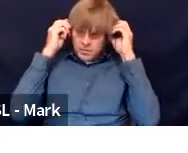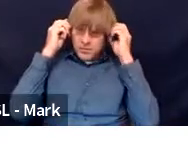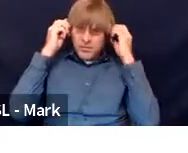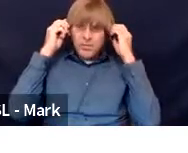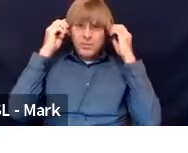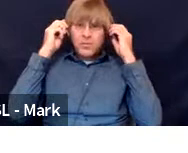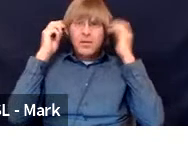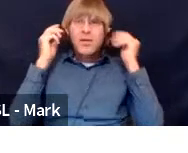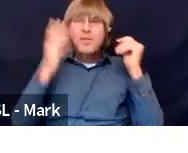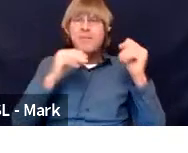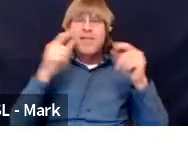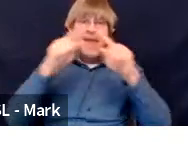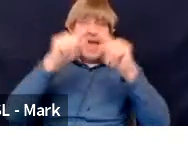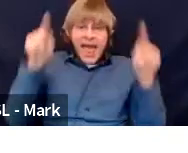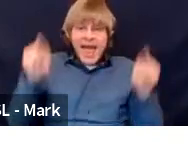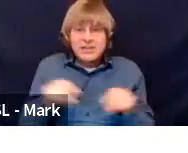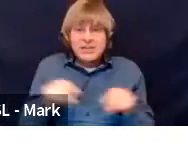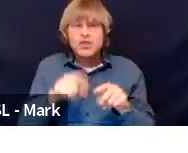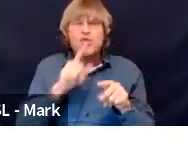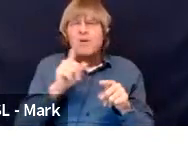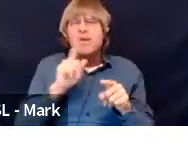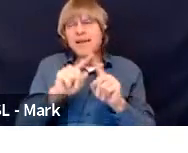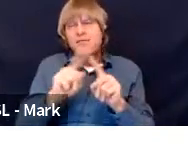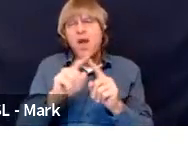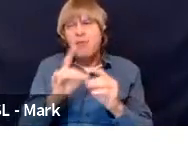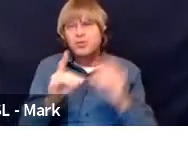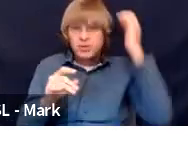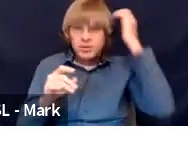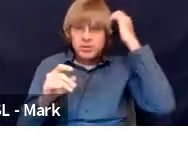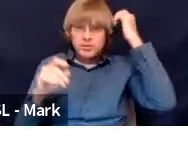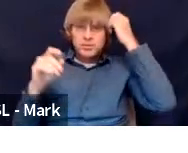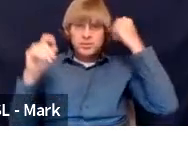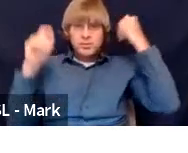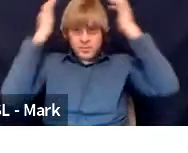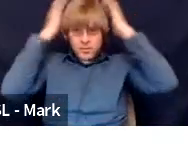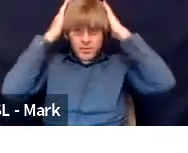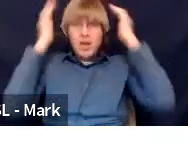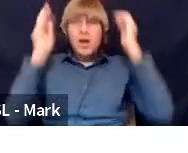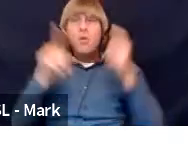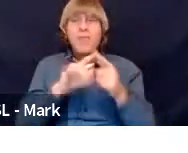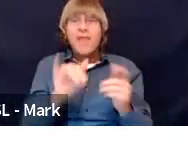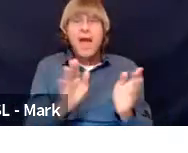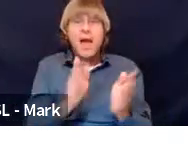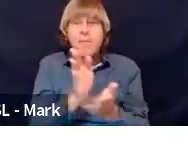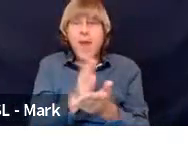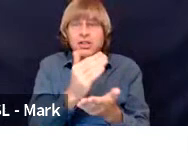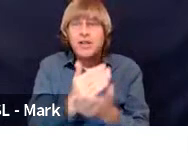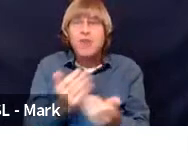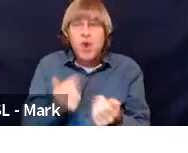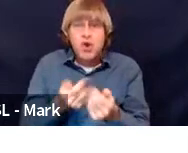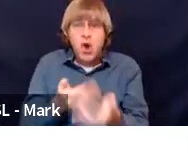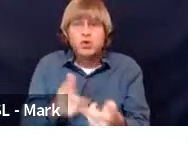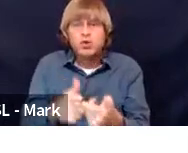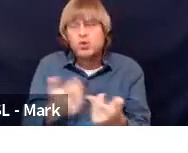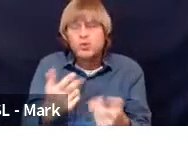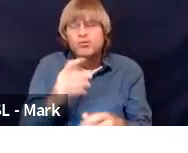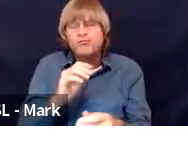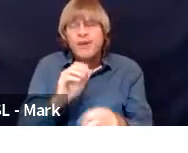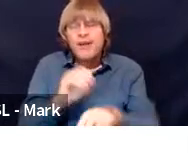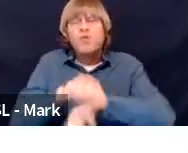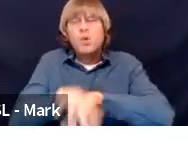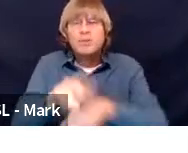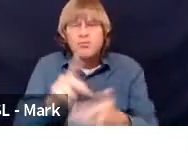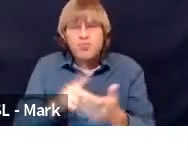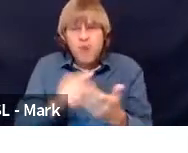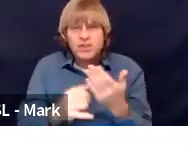be the edgiest client. Believe me, there are options everywhere. So when budget starts to drive the project, everybody goes, all right, well,